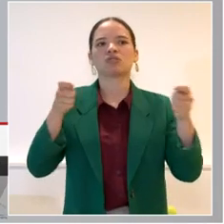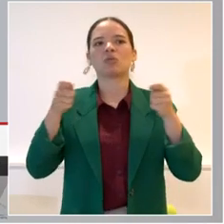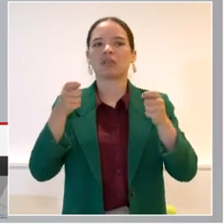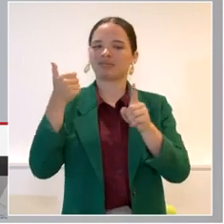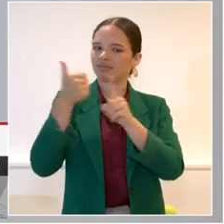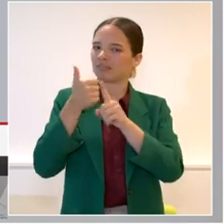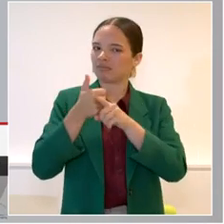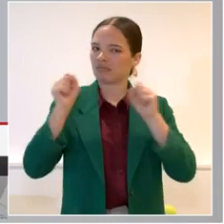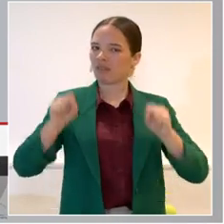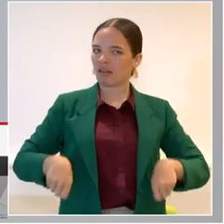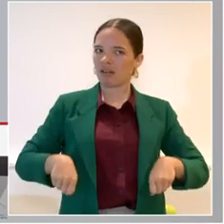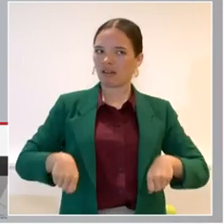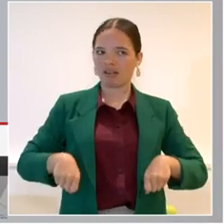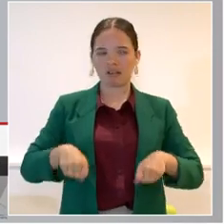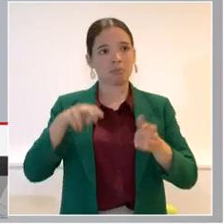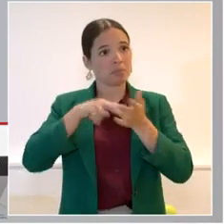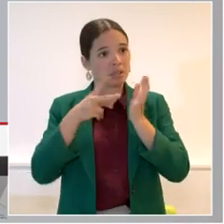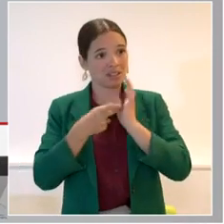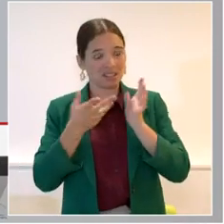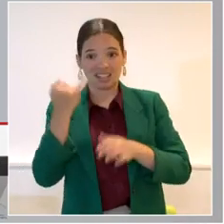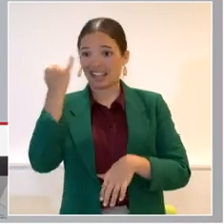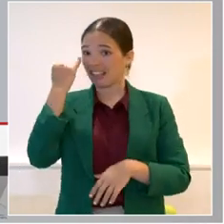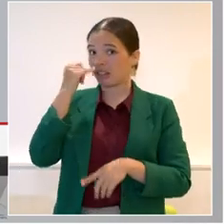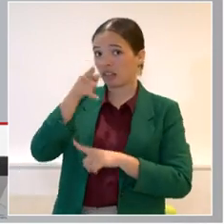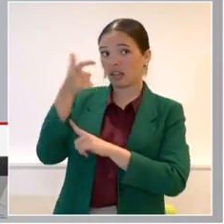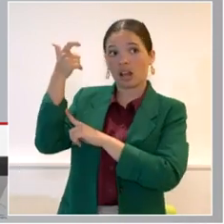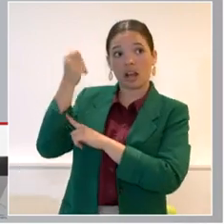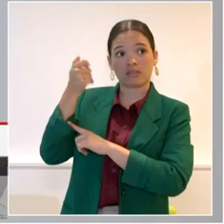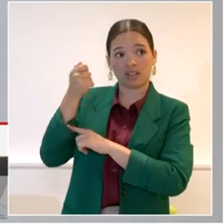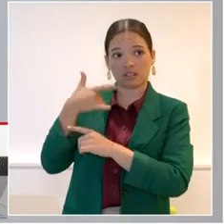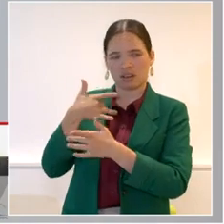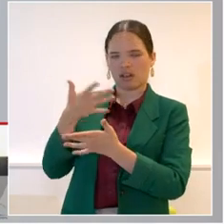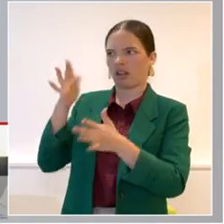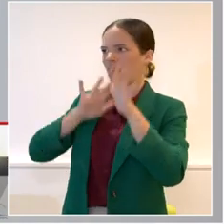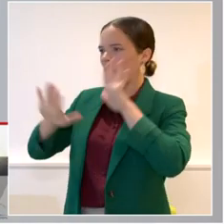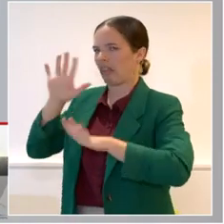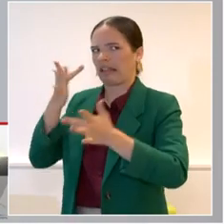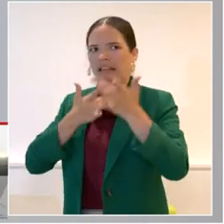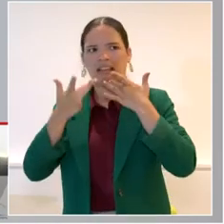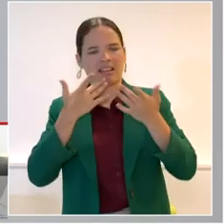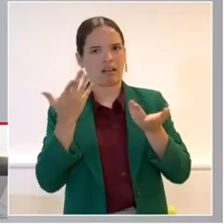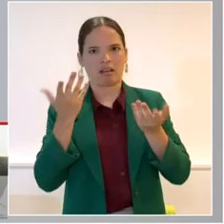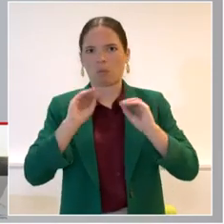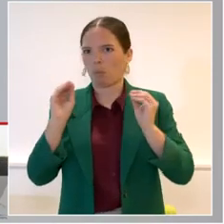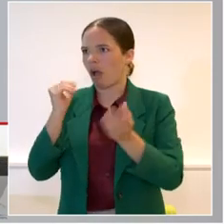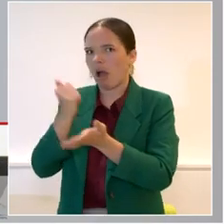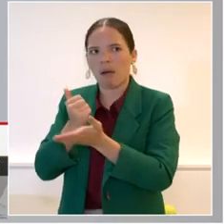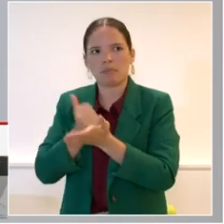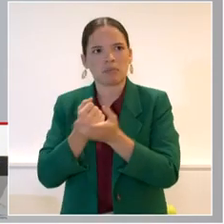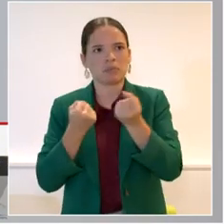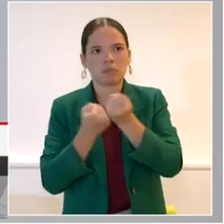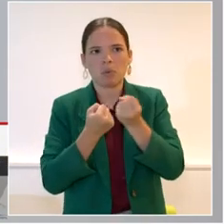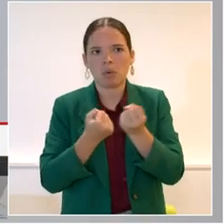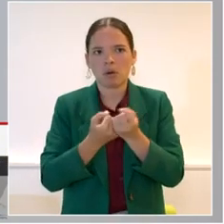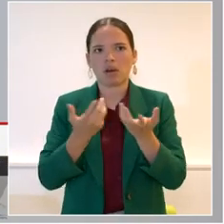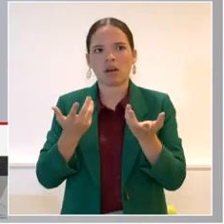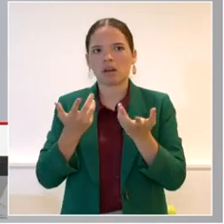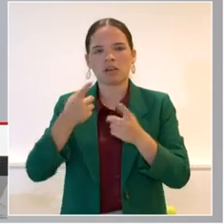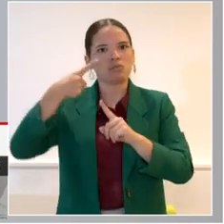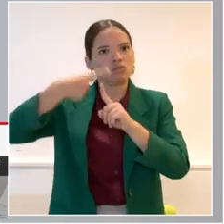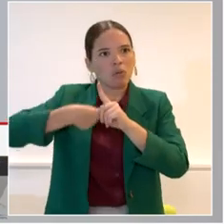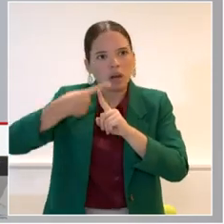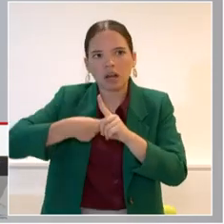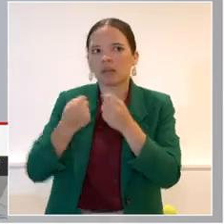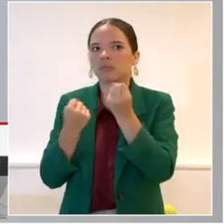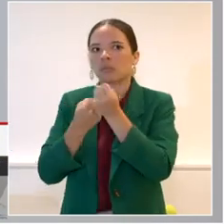to help make up for that loss of benefits. We can provide more in rent support, for example. We can